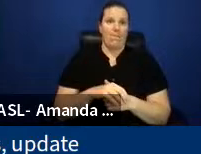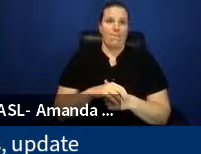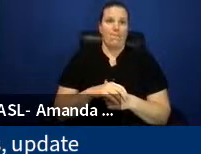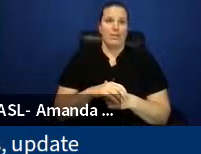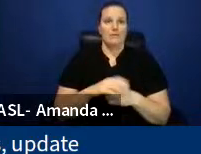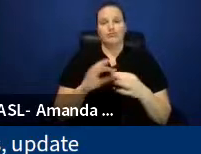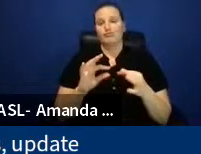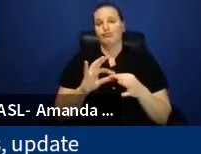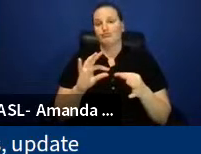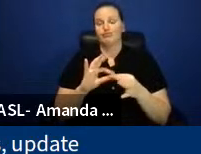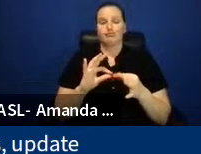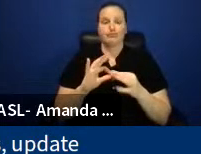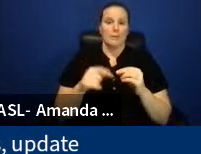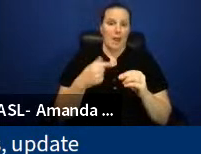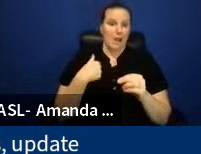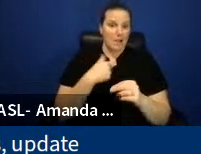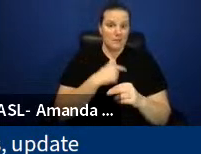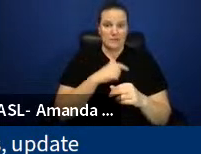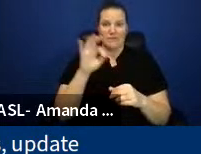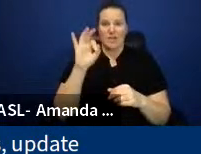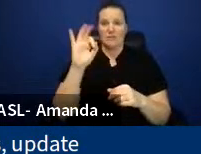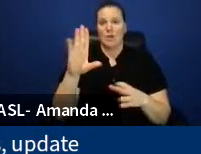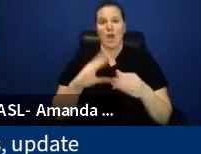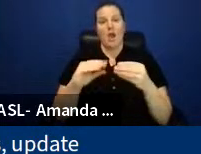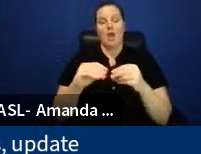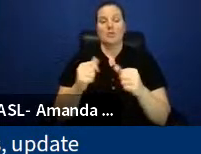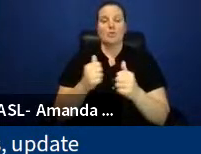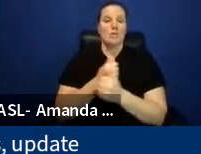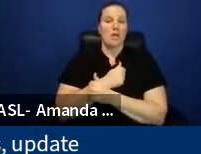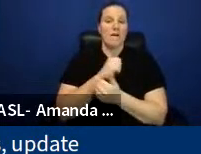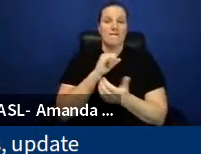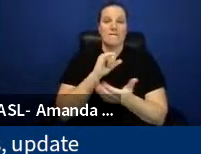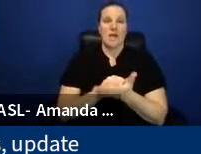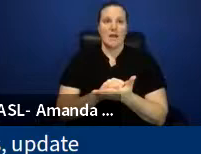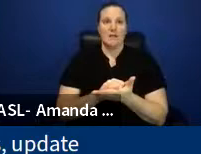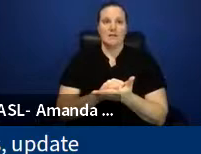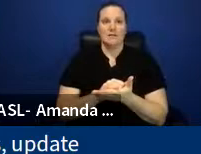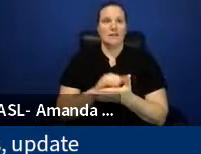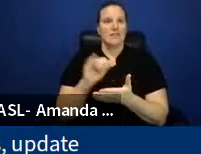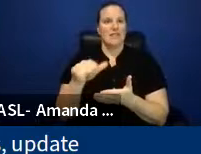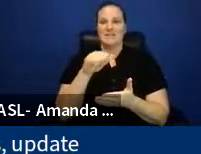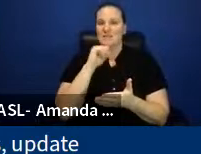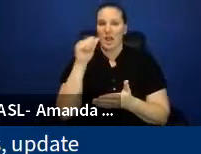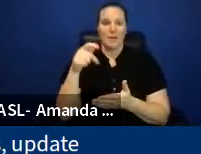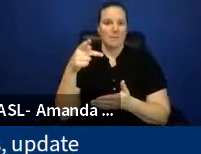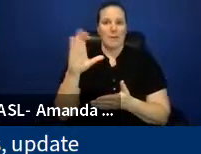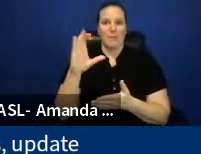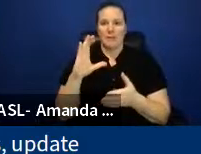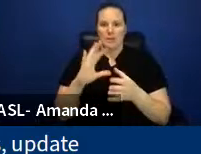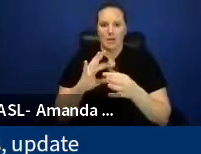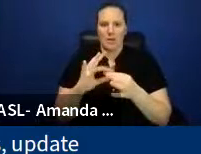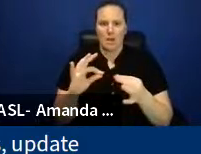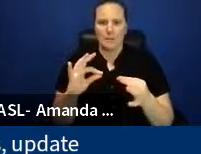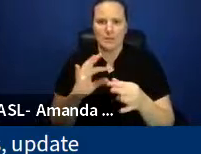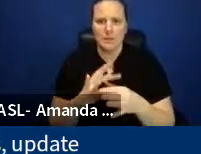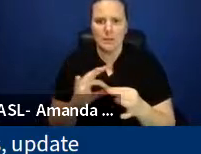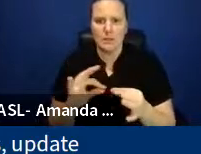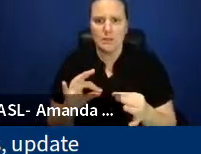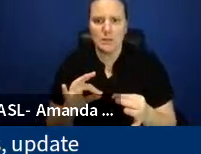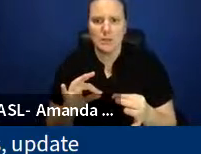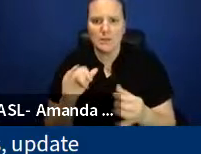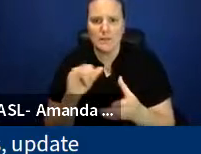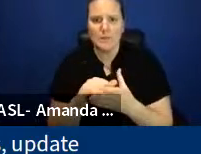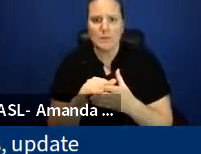carping about us, or getting on Facebook and telling us you love it, is not a public comment that will be part of the public